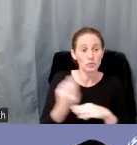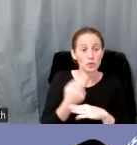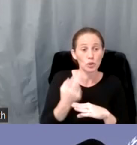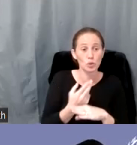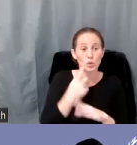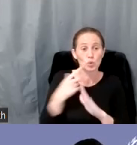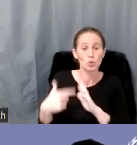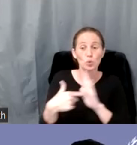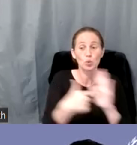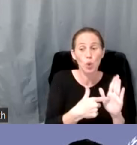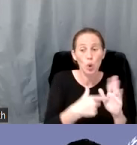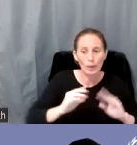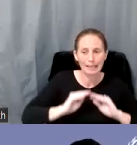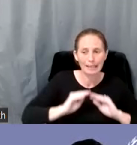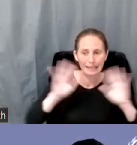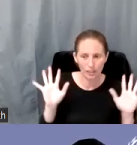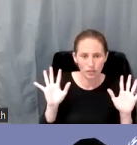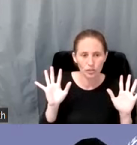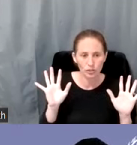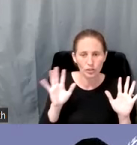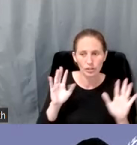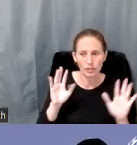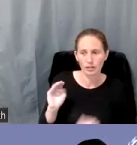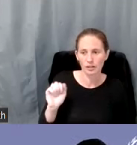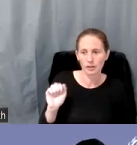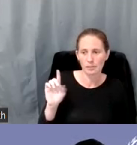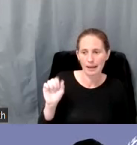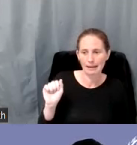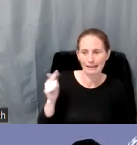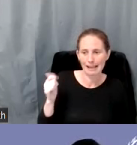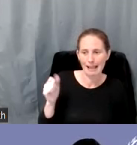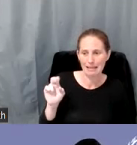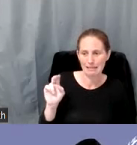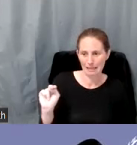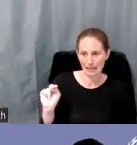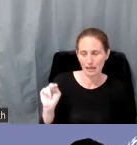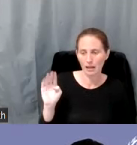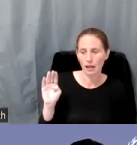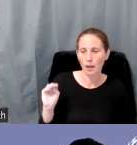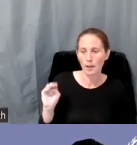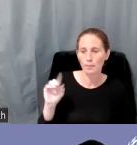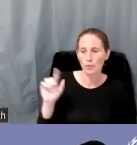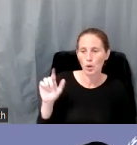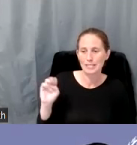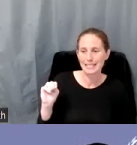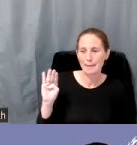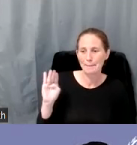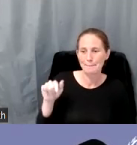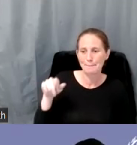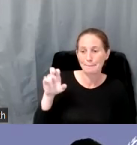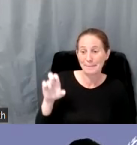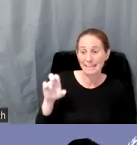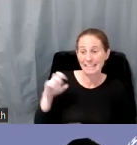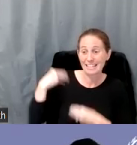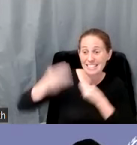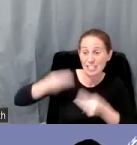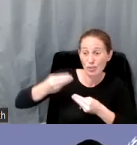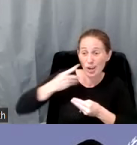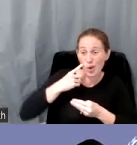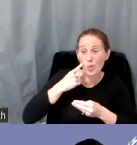show quite clearly that Madagascan, the people of Madagascan and Mozambican descent were buried. So it really brought the